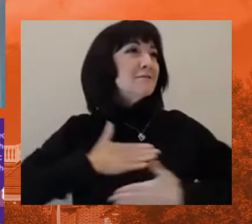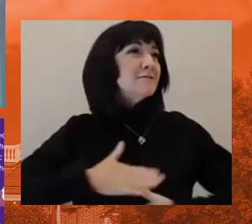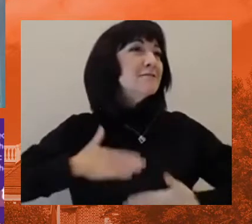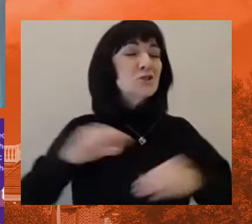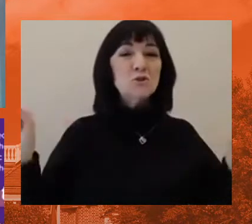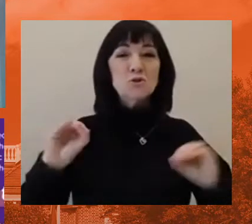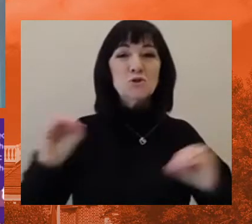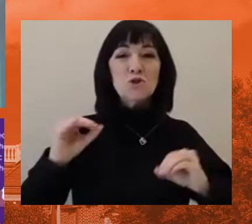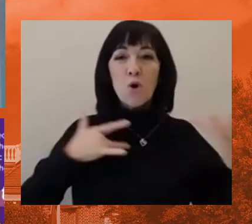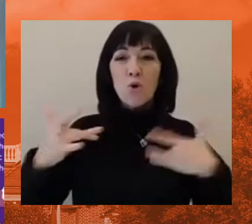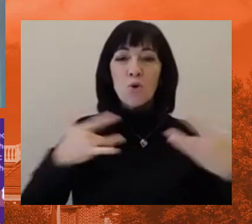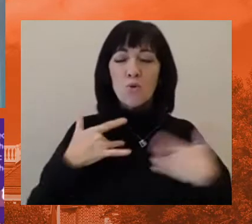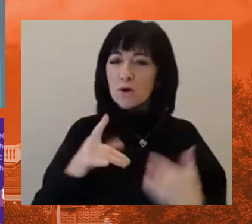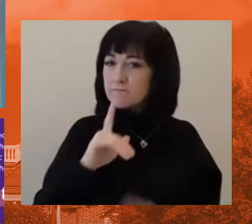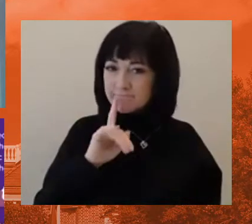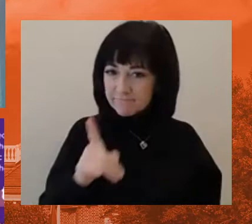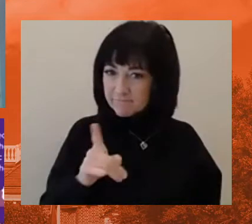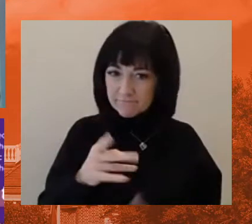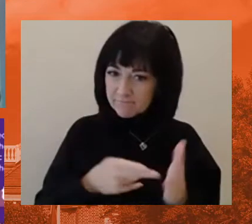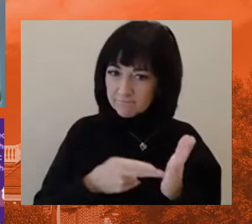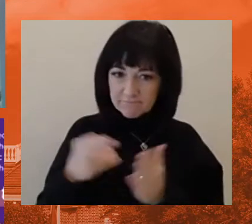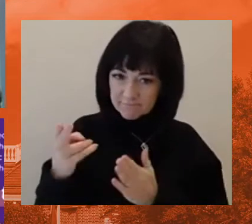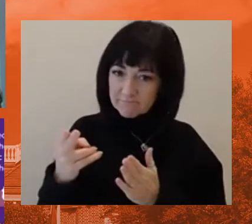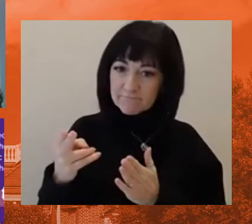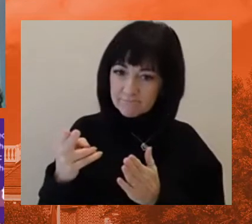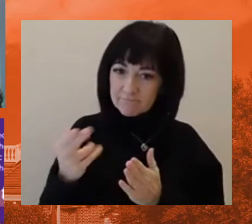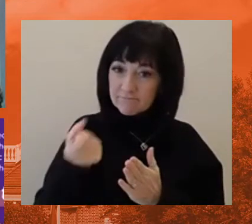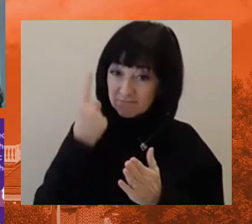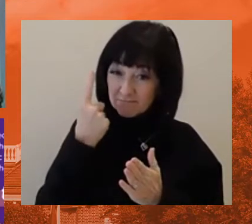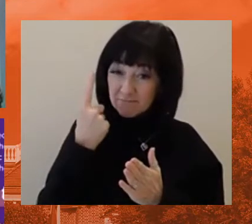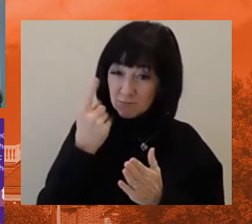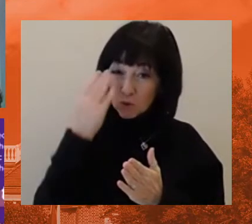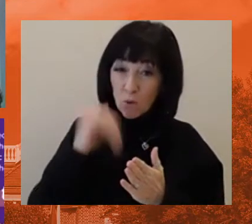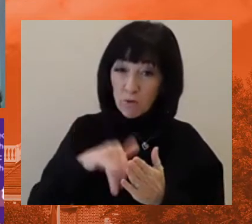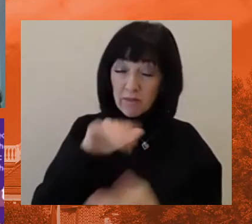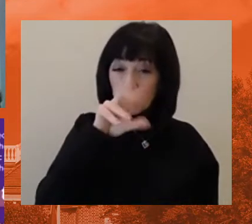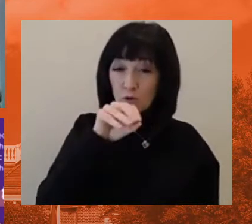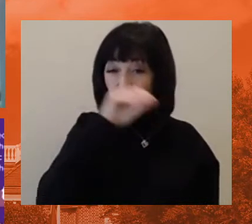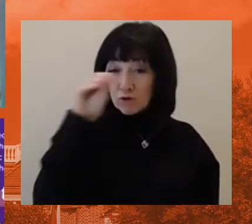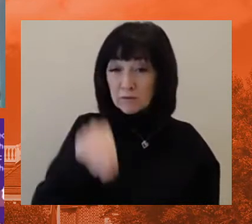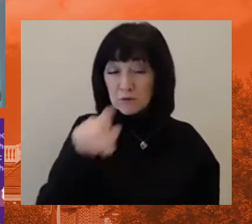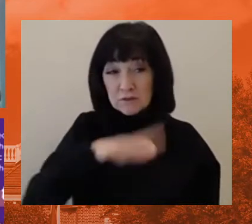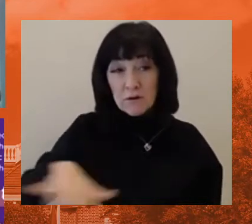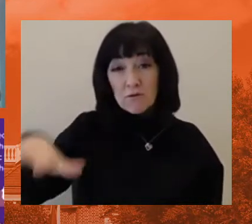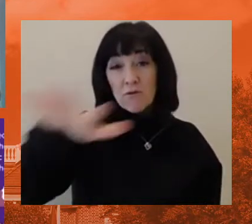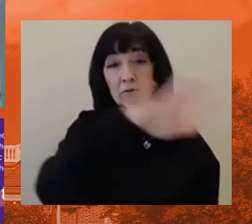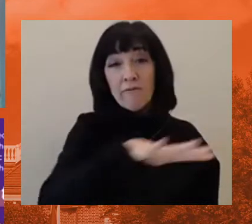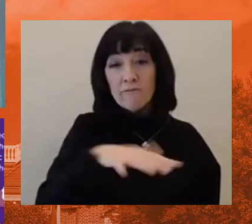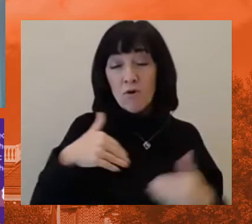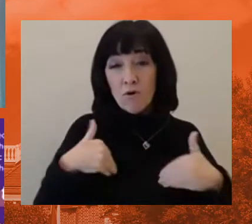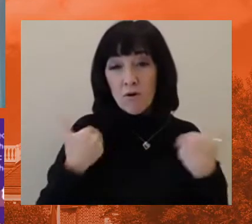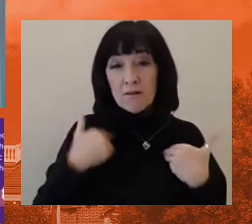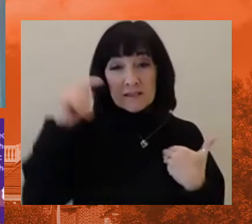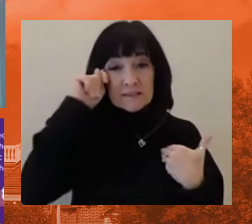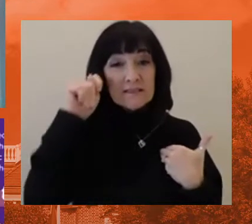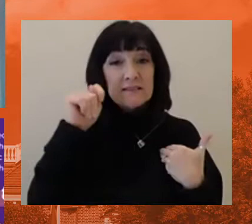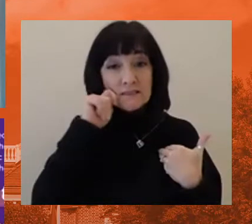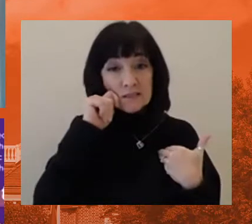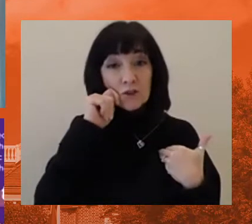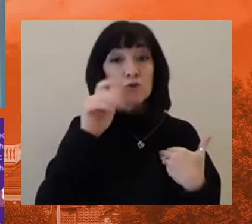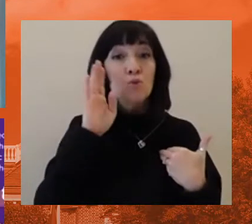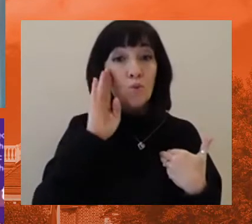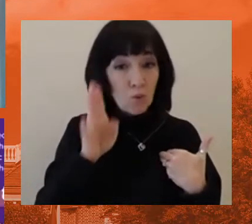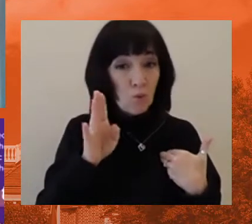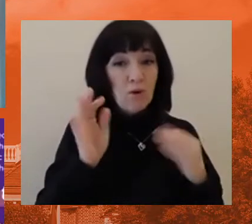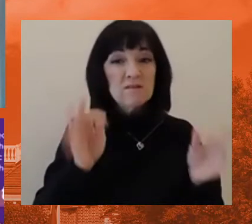that image, since we now know that before adulthood, 1 in every 3 teens will experience physical, sexual, or emotional abuse